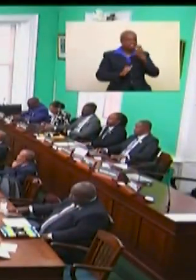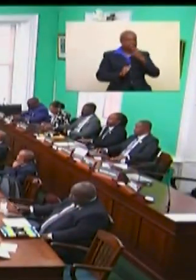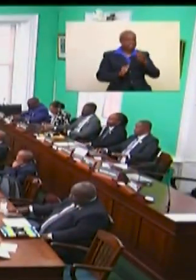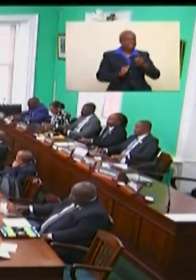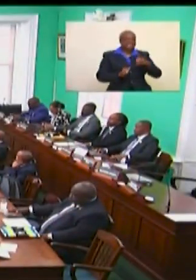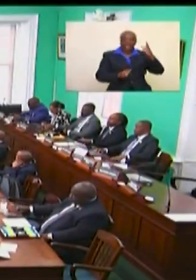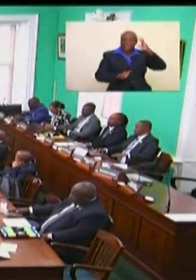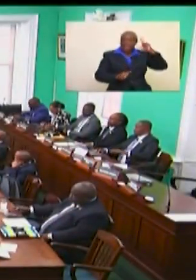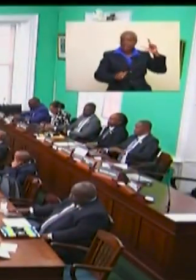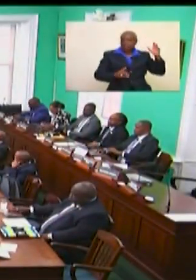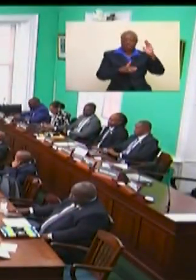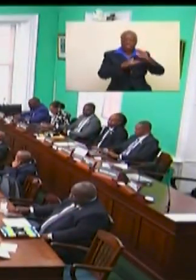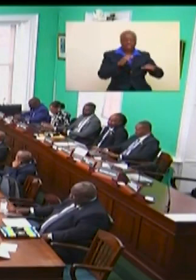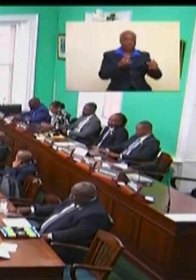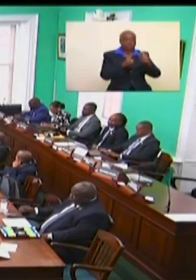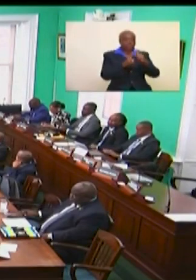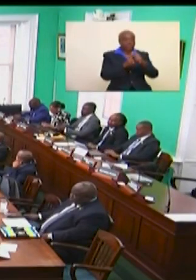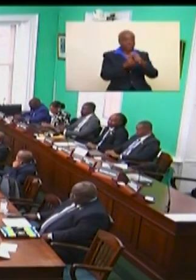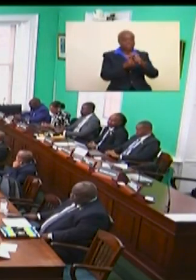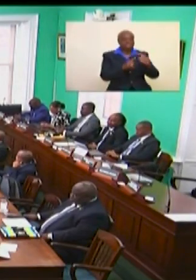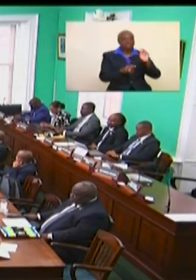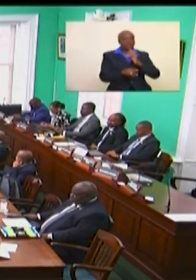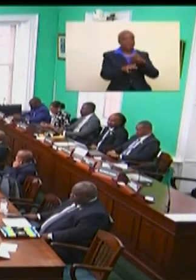That's what we do.